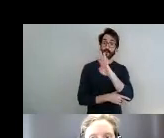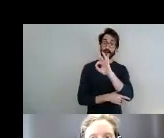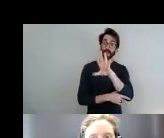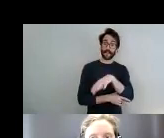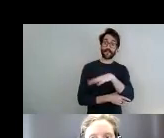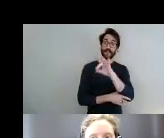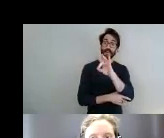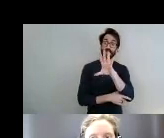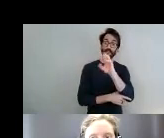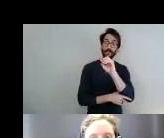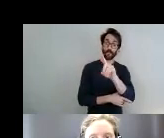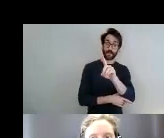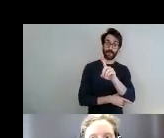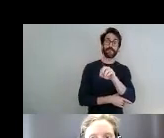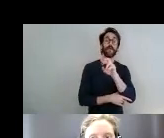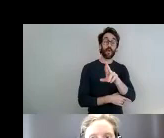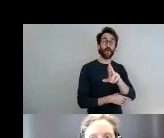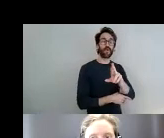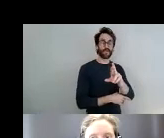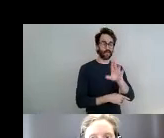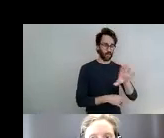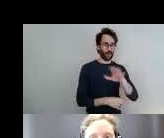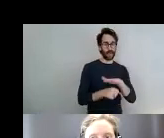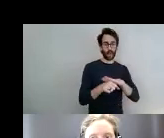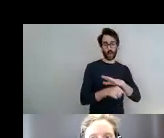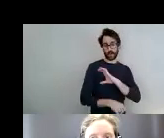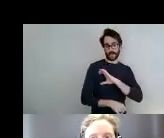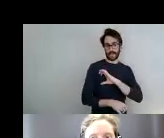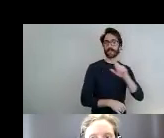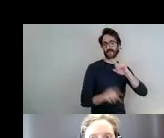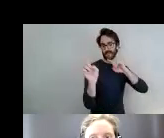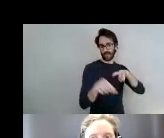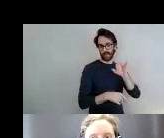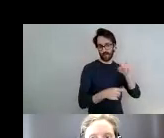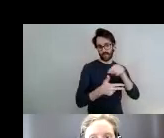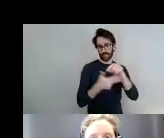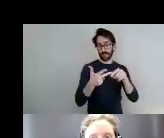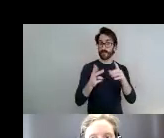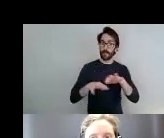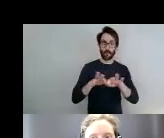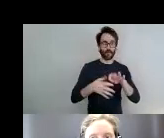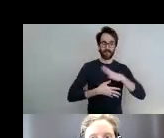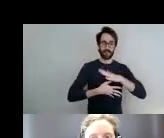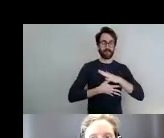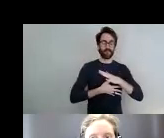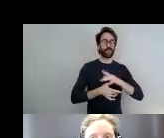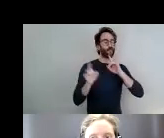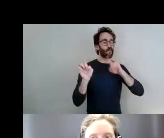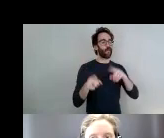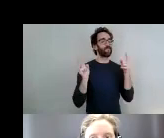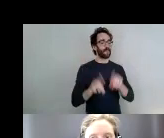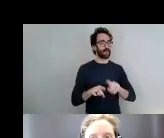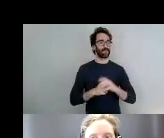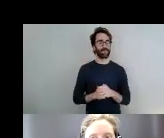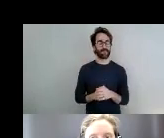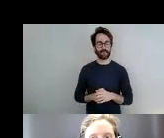1-888-495-8501, or you can report it to your local police. What's really important is reporting it. And I'm just going to take a